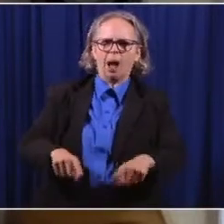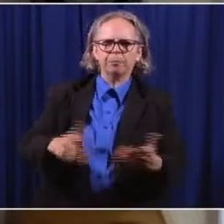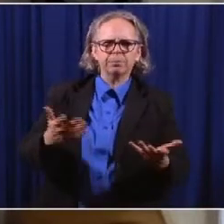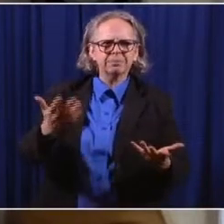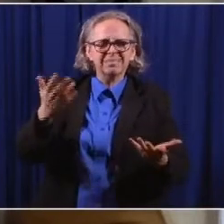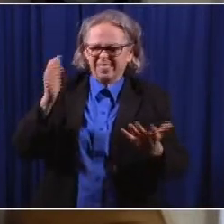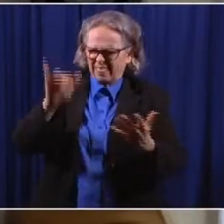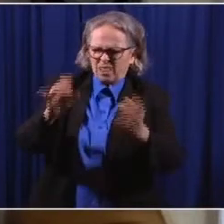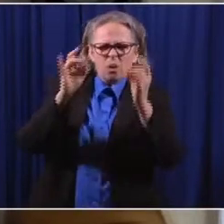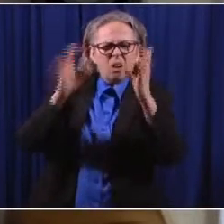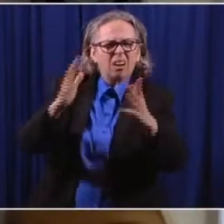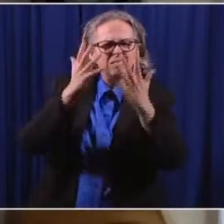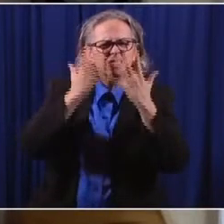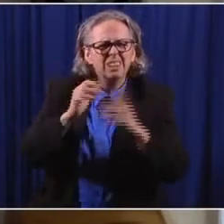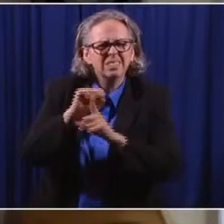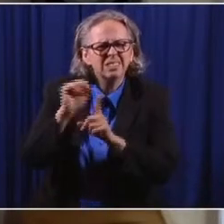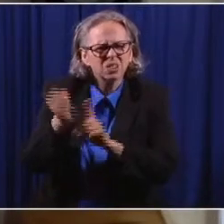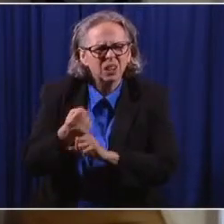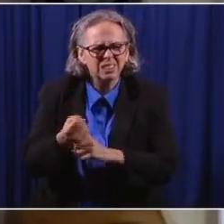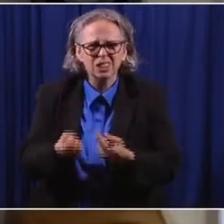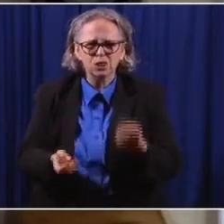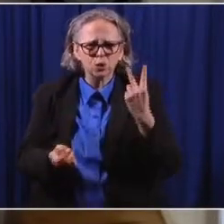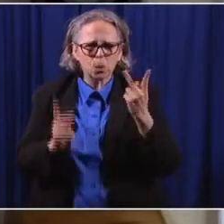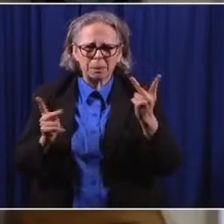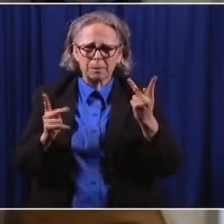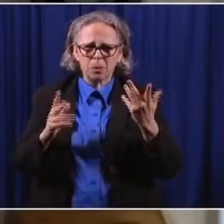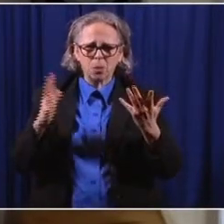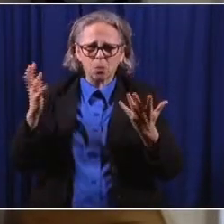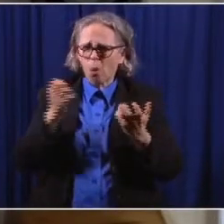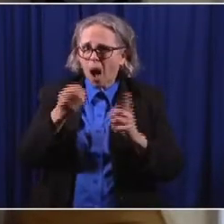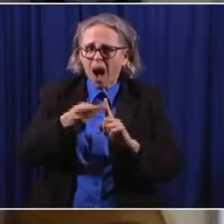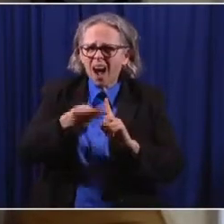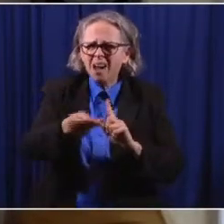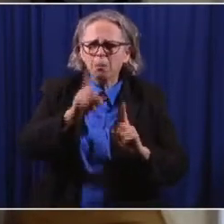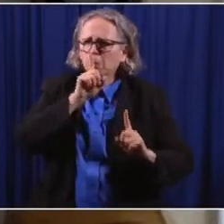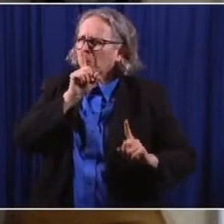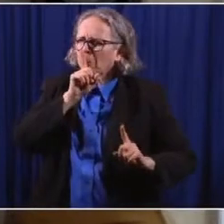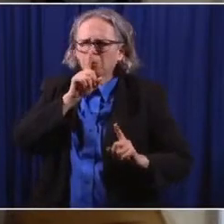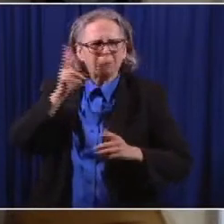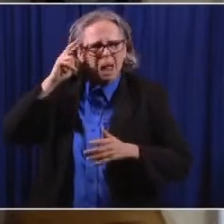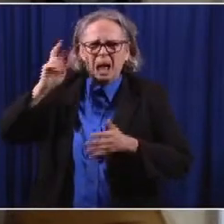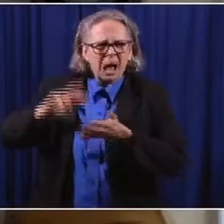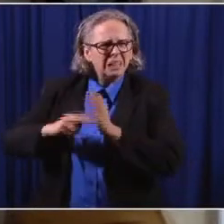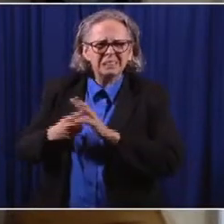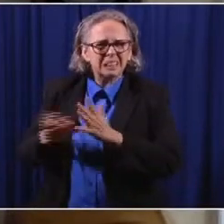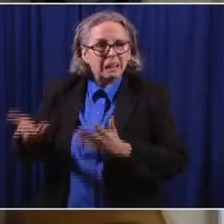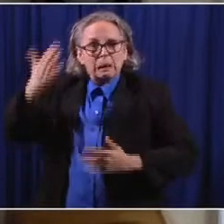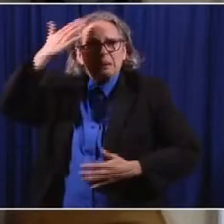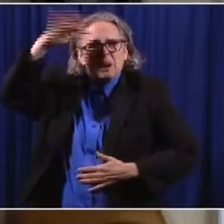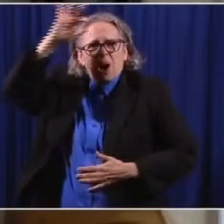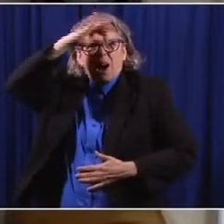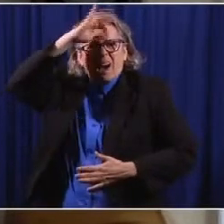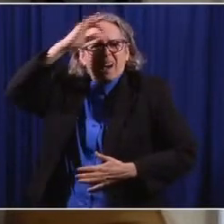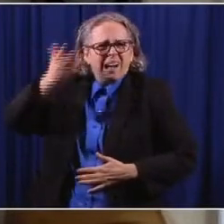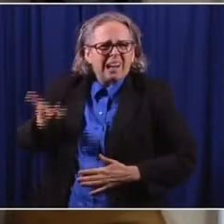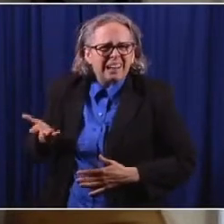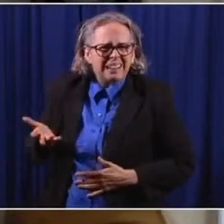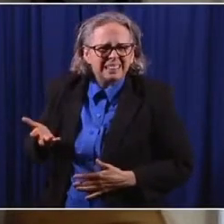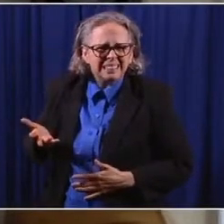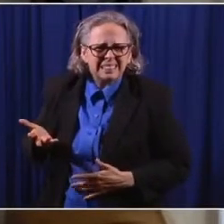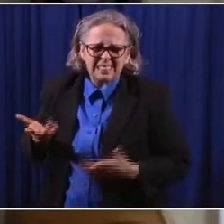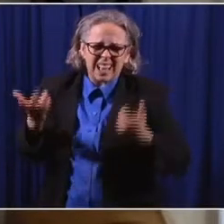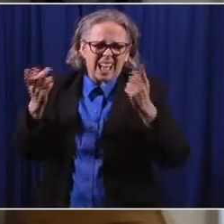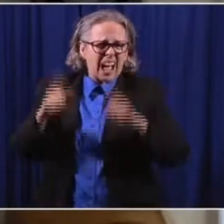sick. None of us want to make anyone sick, but the story just illustrates how this can happen in what would appear to be a